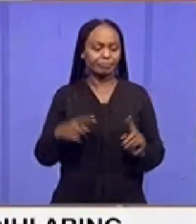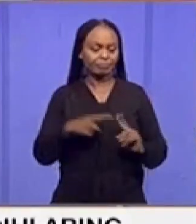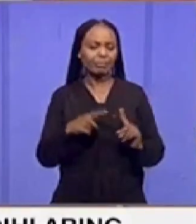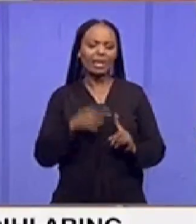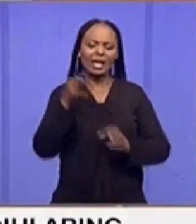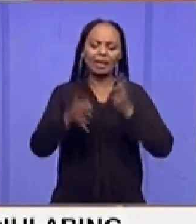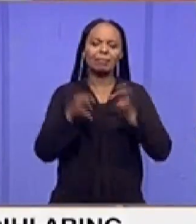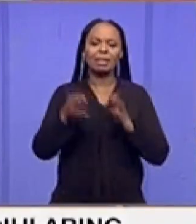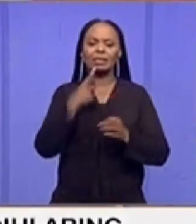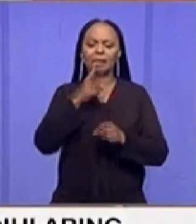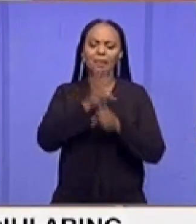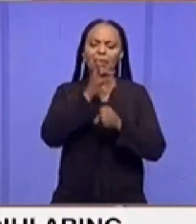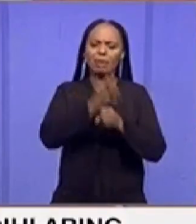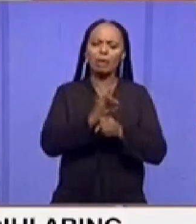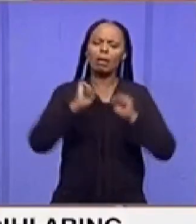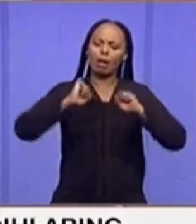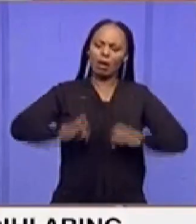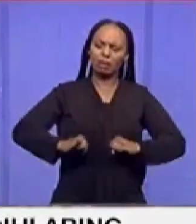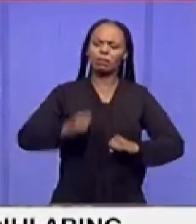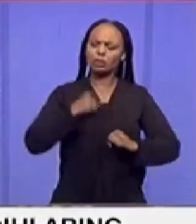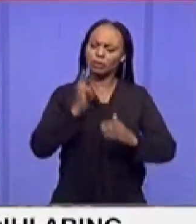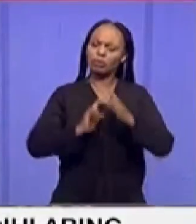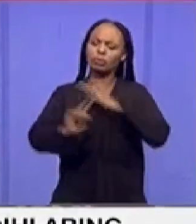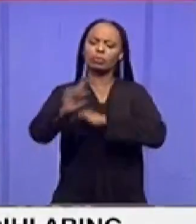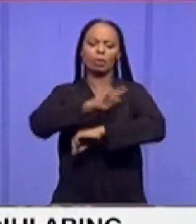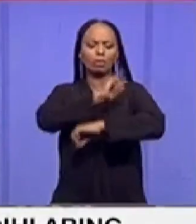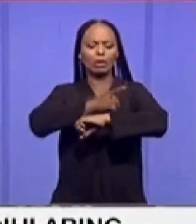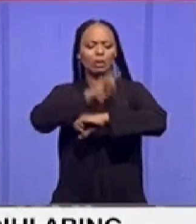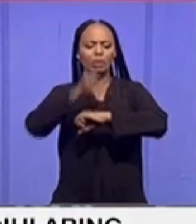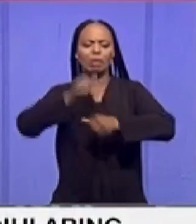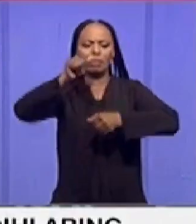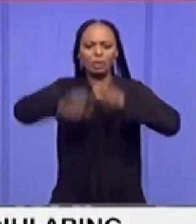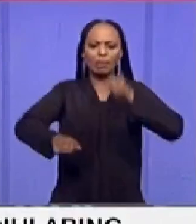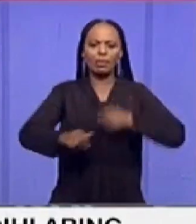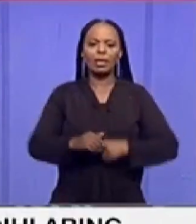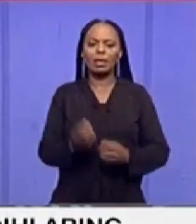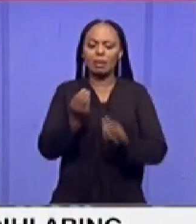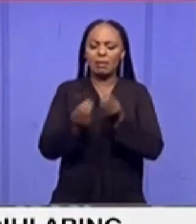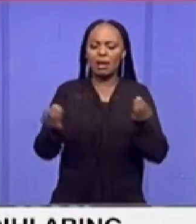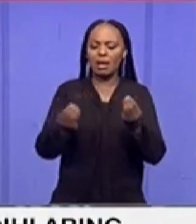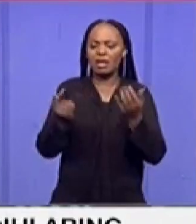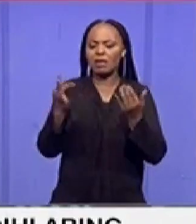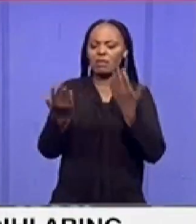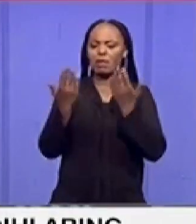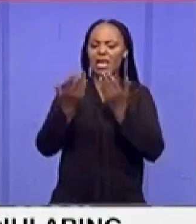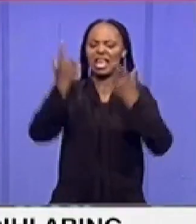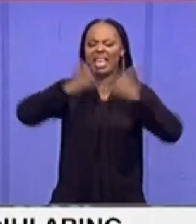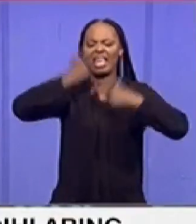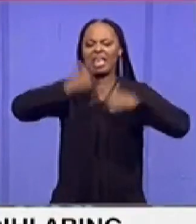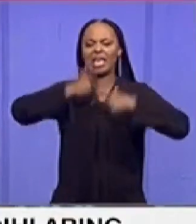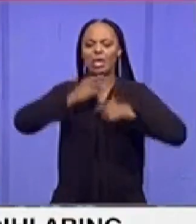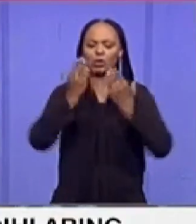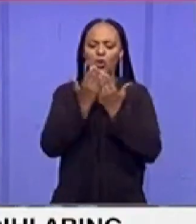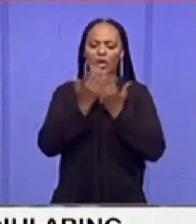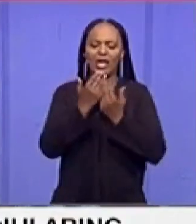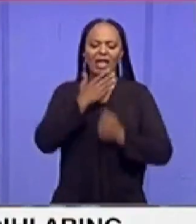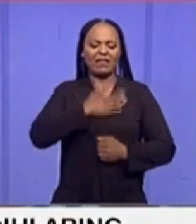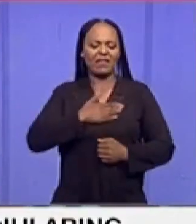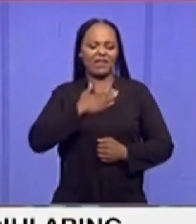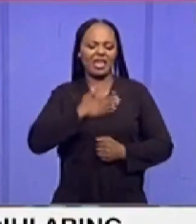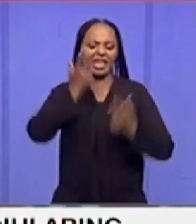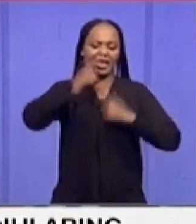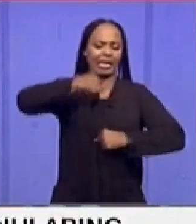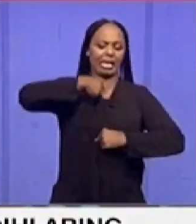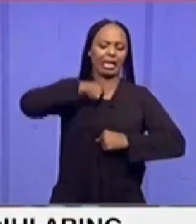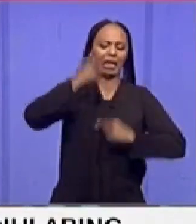batswadi ba gage ba mo dumeletse go ya komeng. Le batho ba tshega ko sekolong ke nagana ba tshega ka nna ka itshwabela